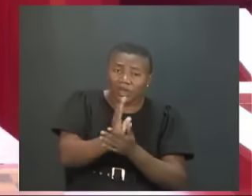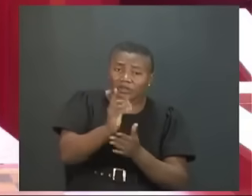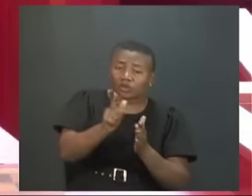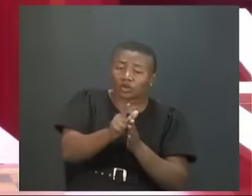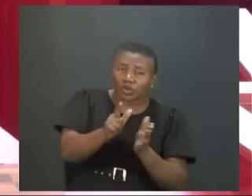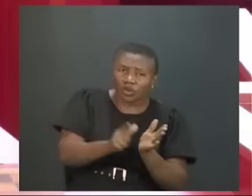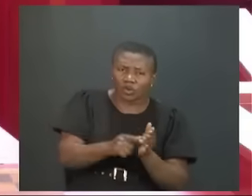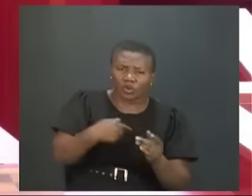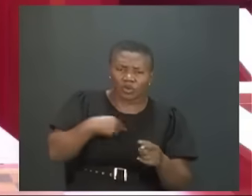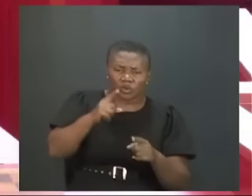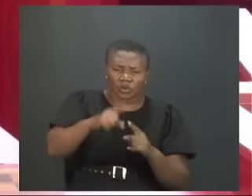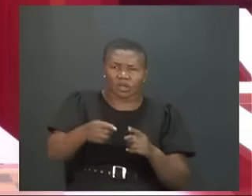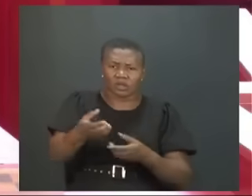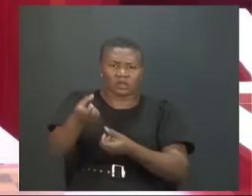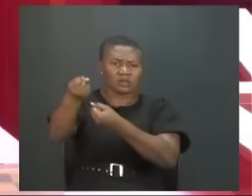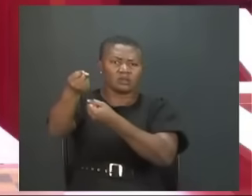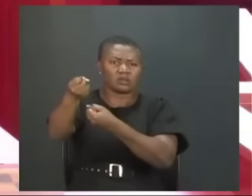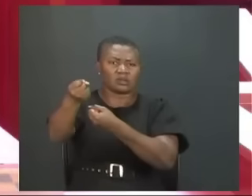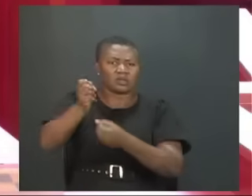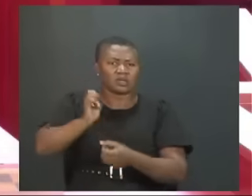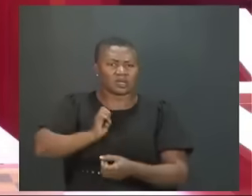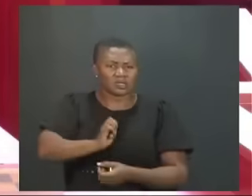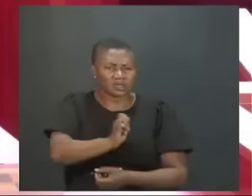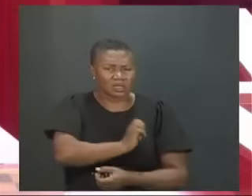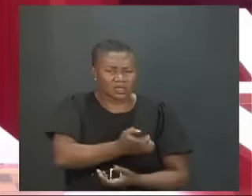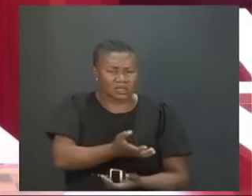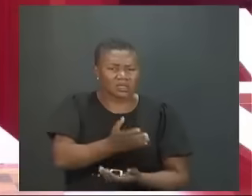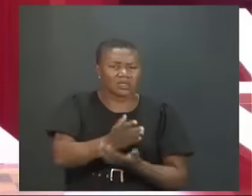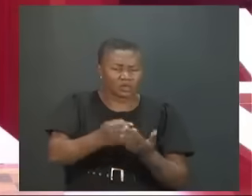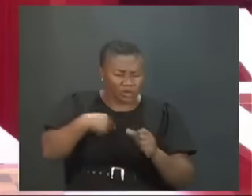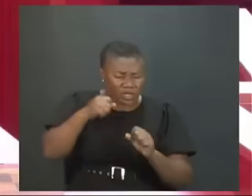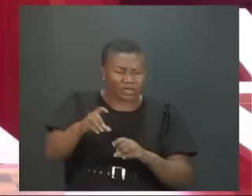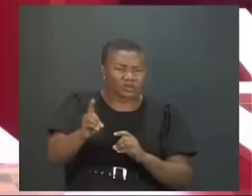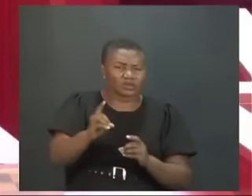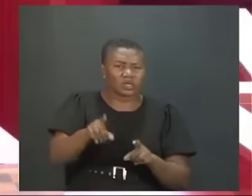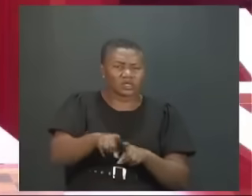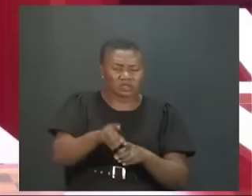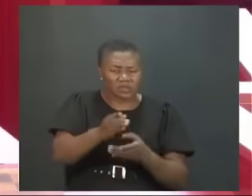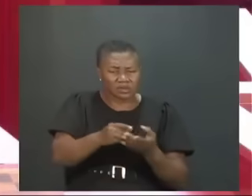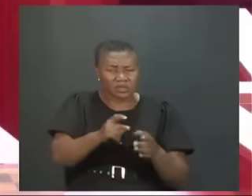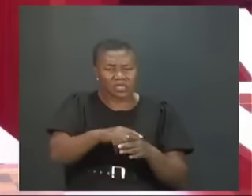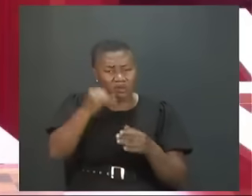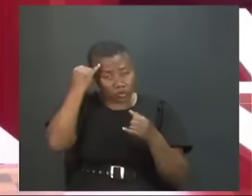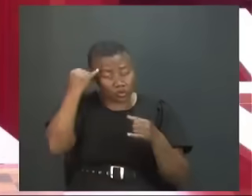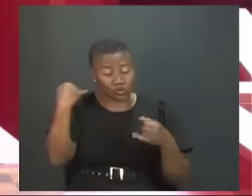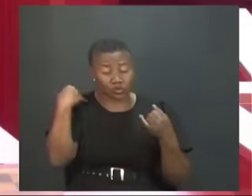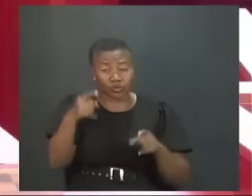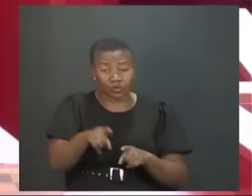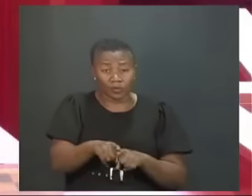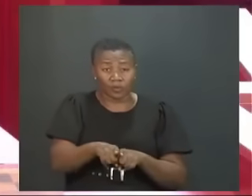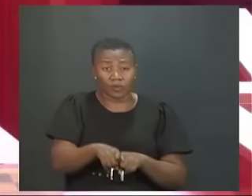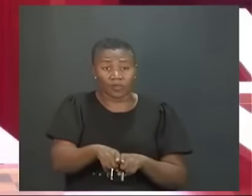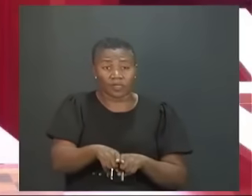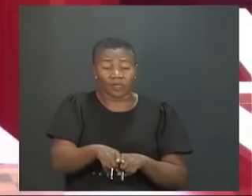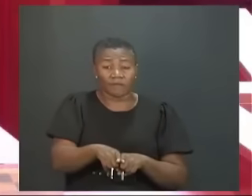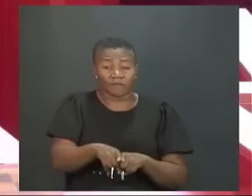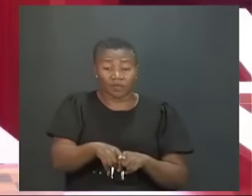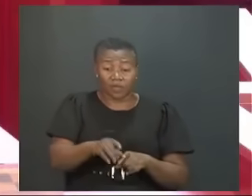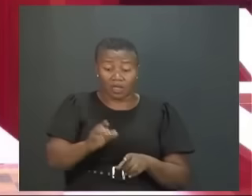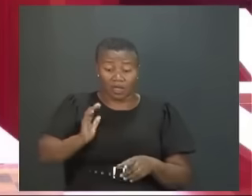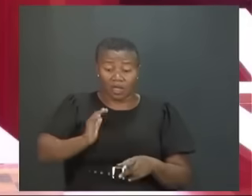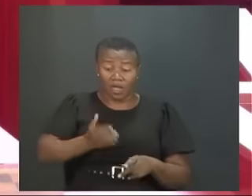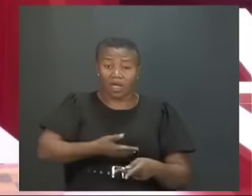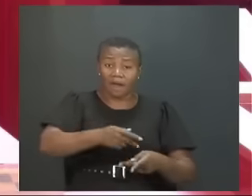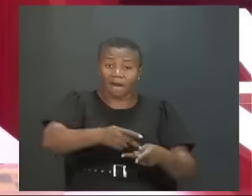executive accountable, and sometimes hold the judiciary also accountable. So our position is secondary to